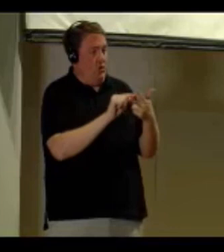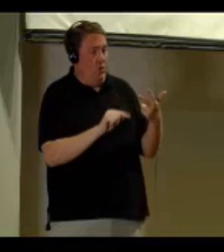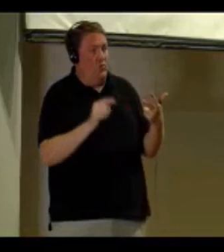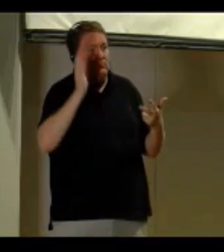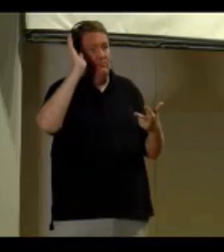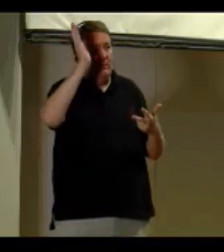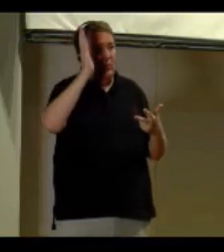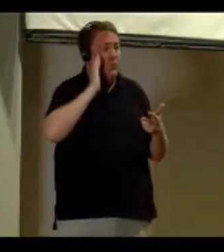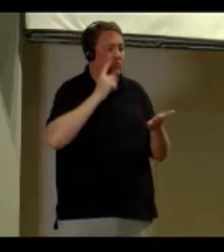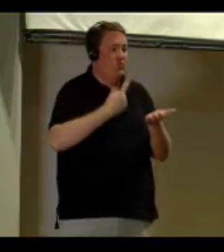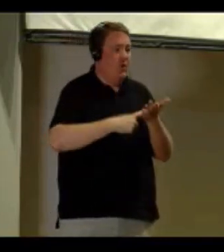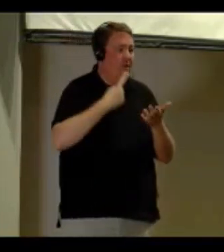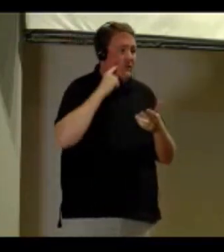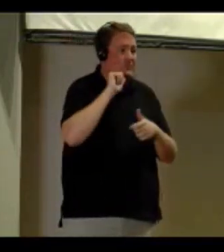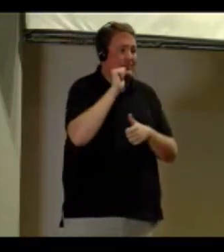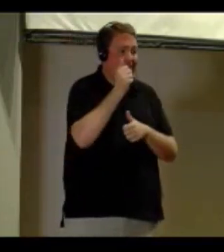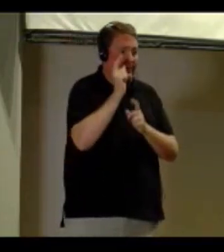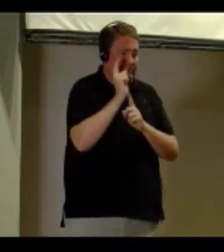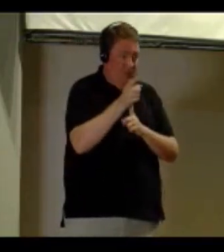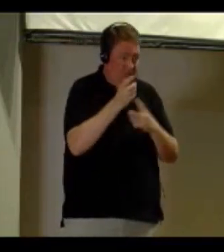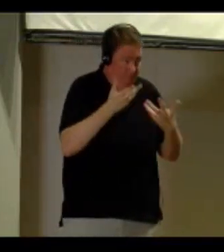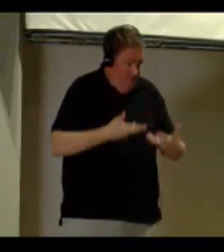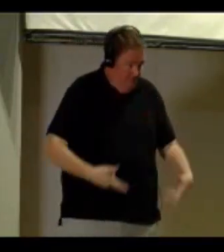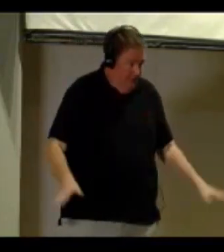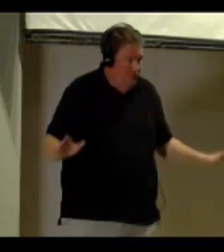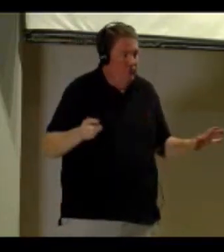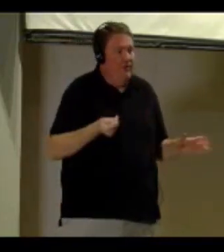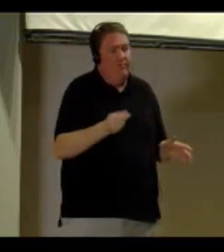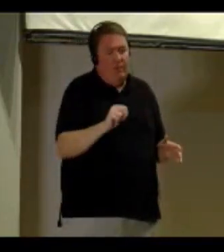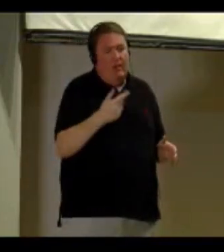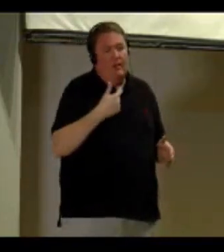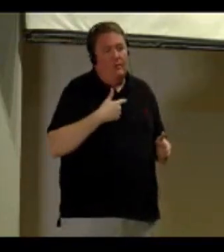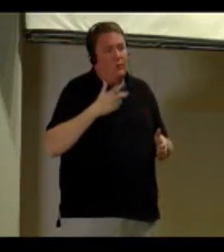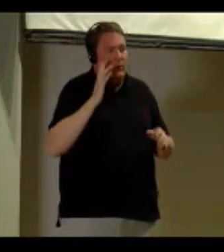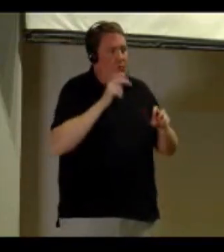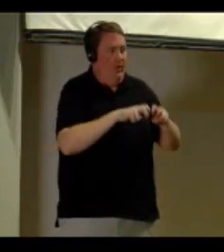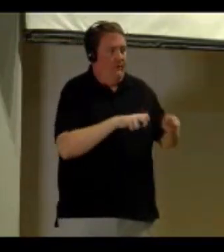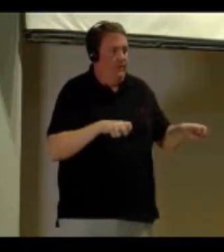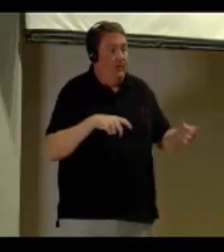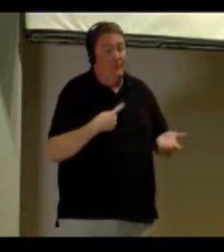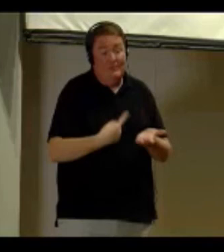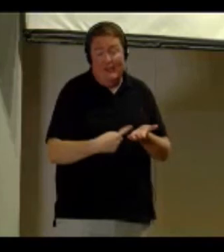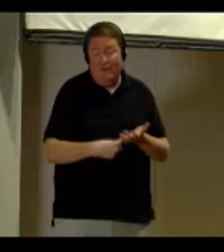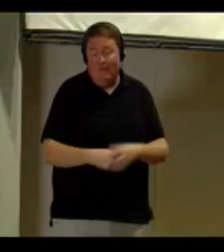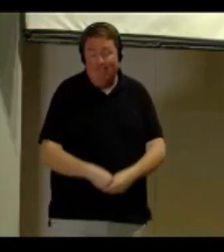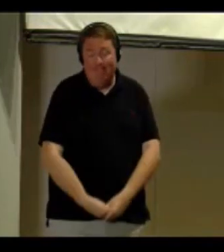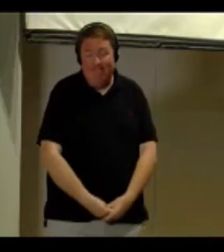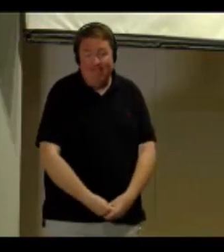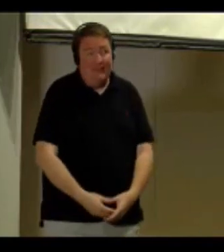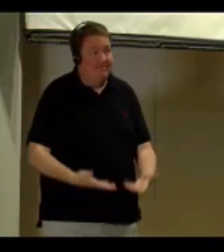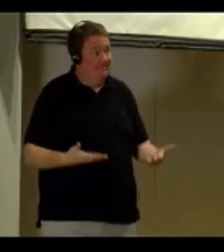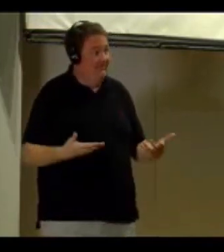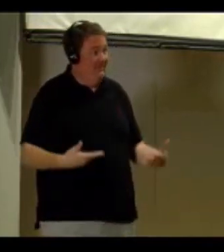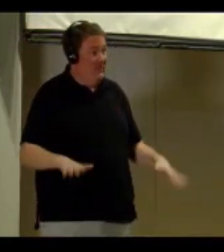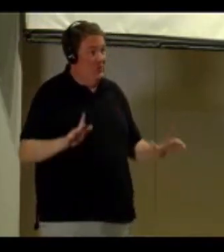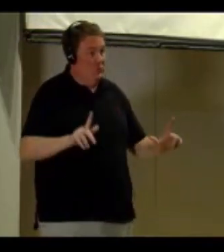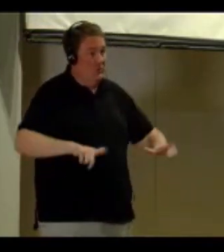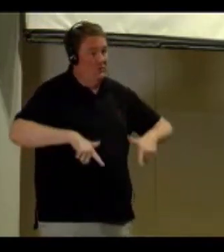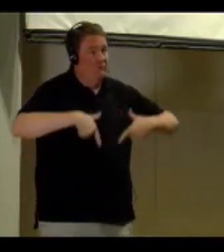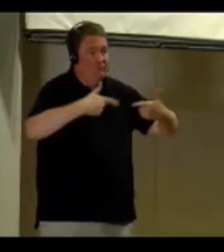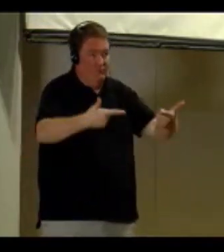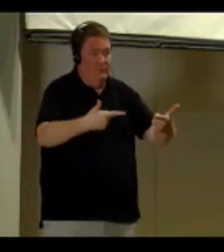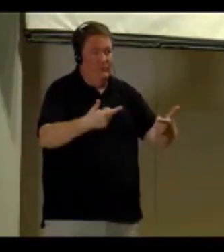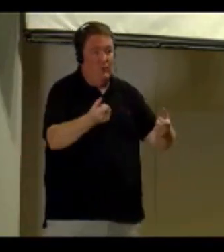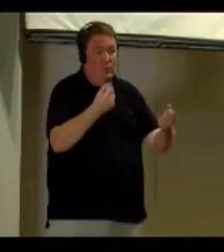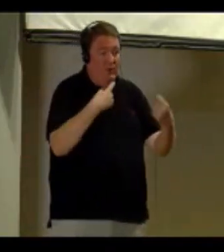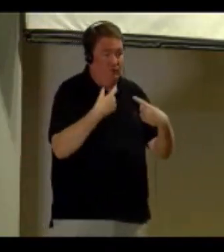will speak for approximately 10 minutes, after which I will moderate a discussion among them. We will then open the panel to the floor